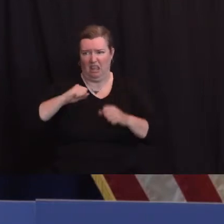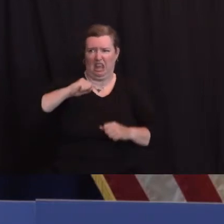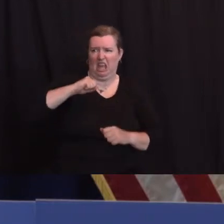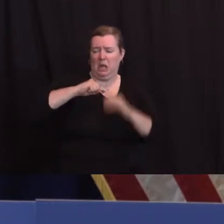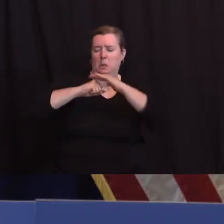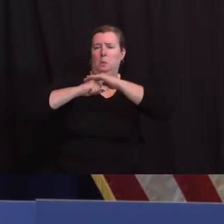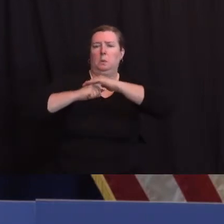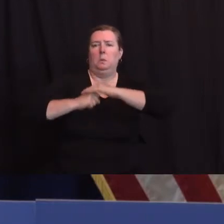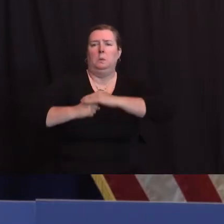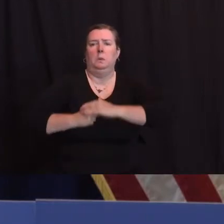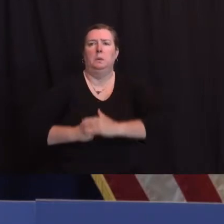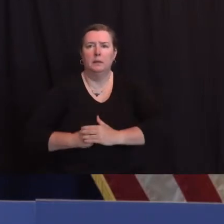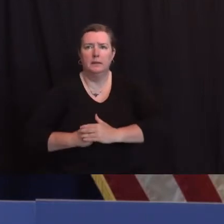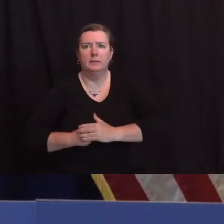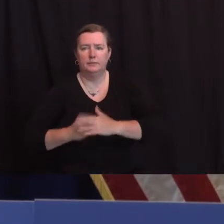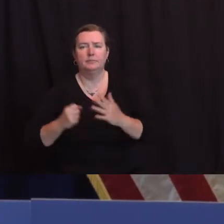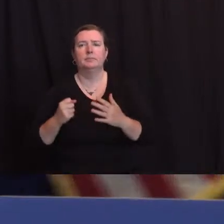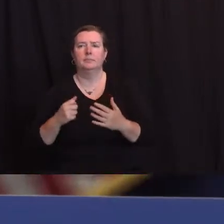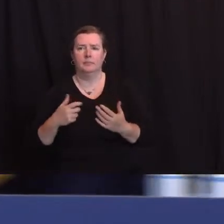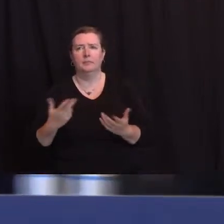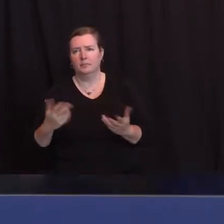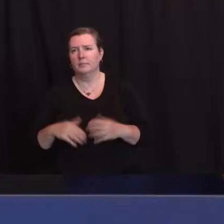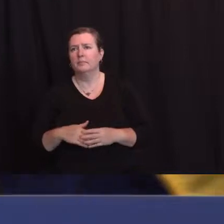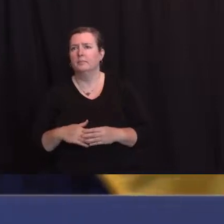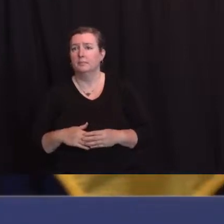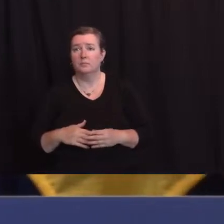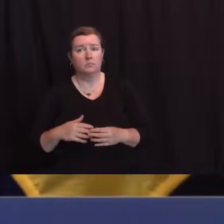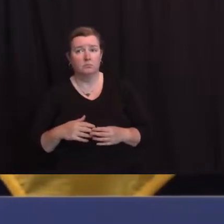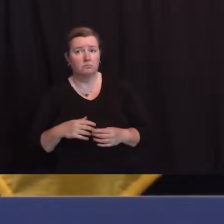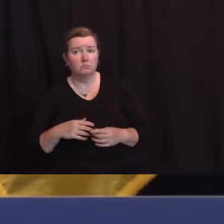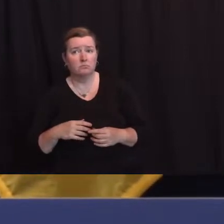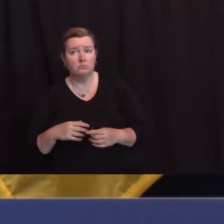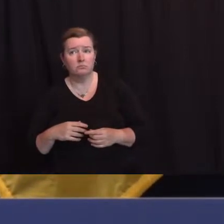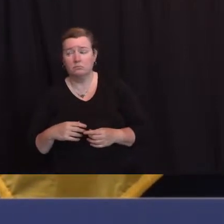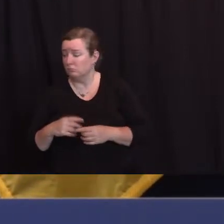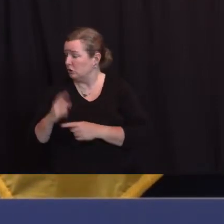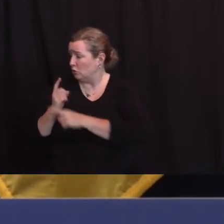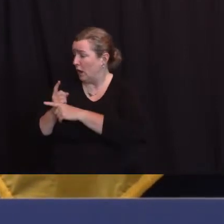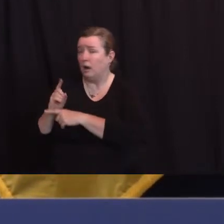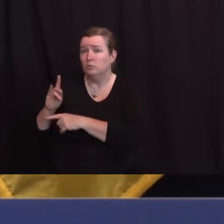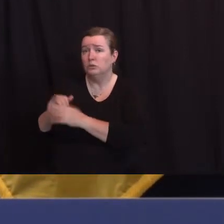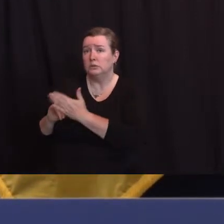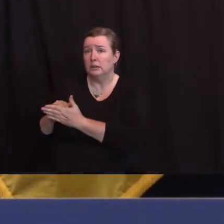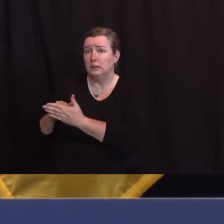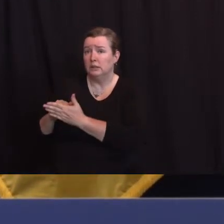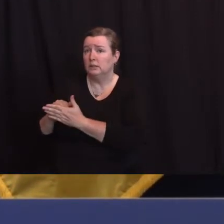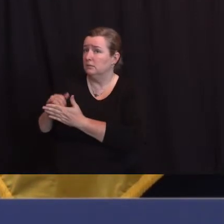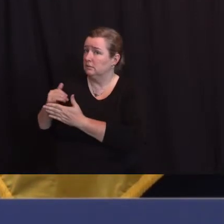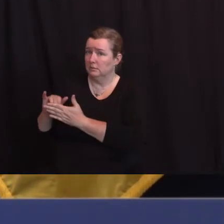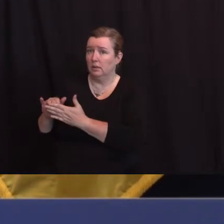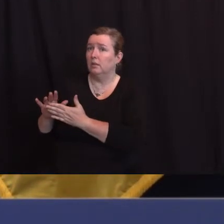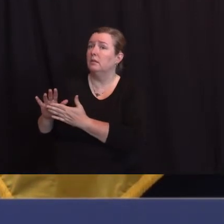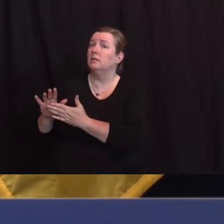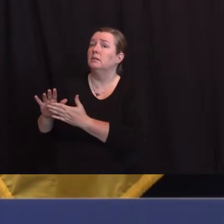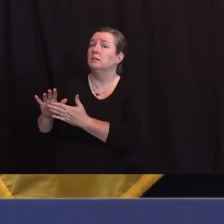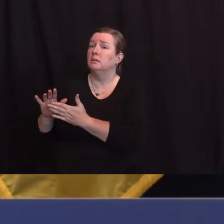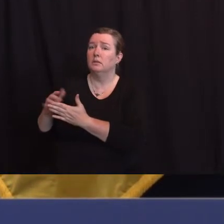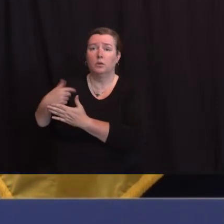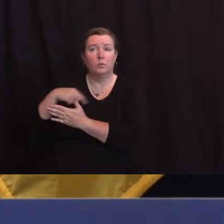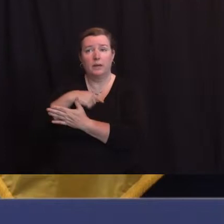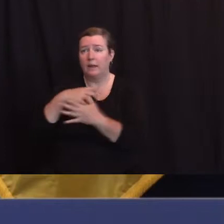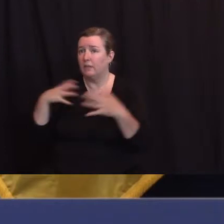other areas as well. Yeah, this is a point we probably don't make enough of. There's still, notwithstanding all of the communication, there are